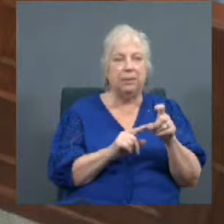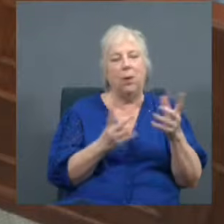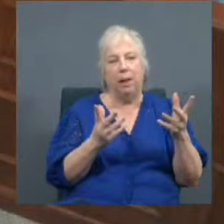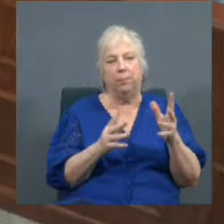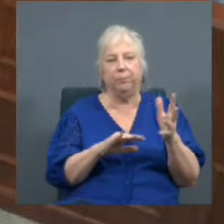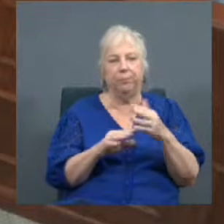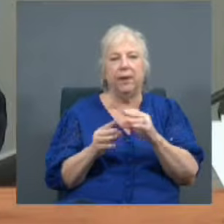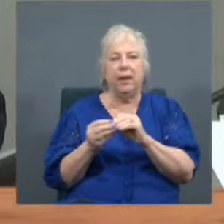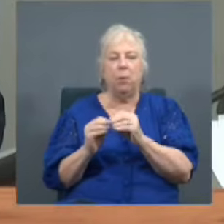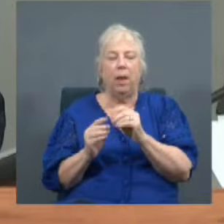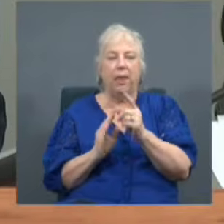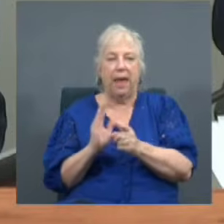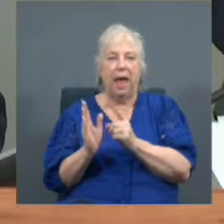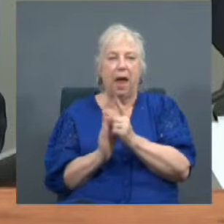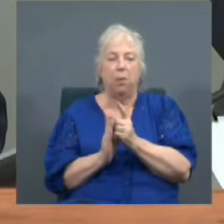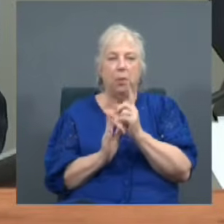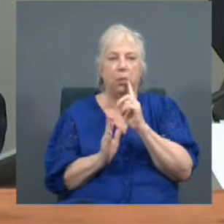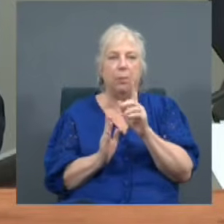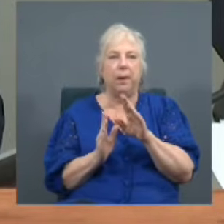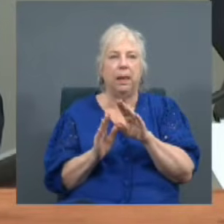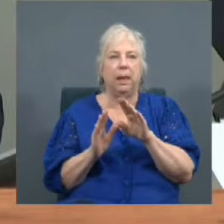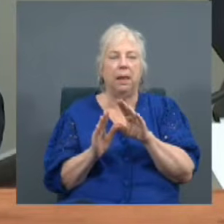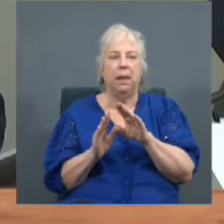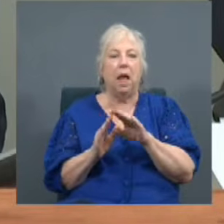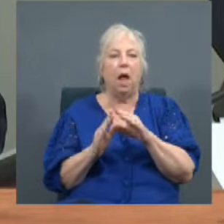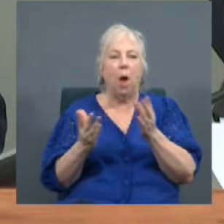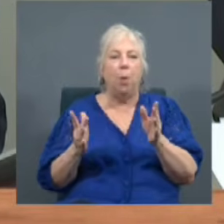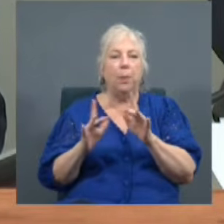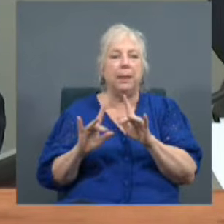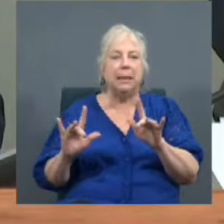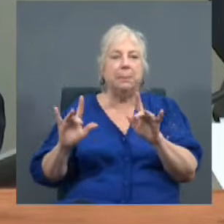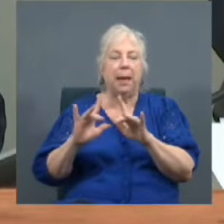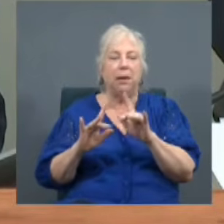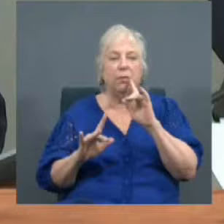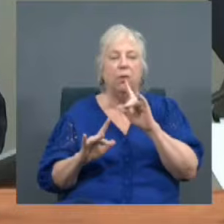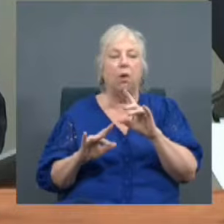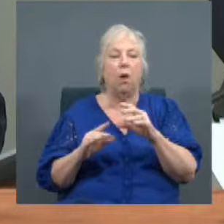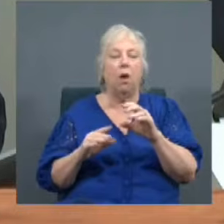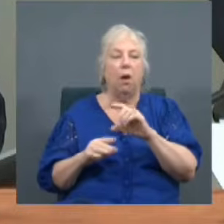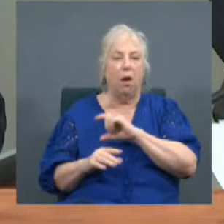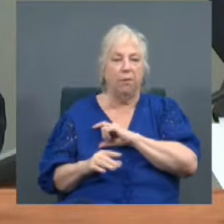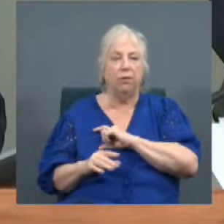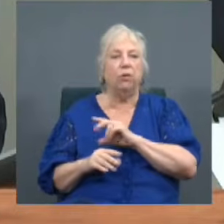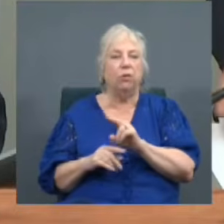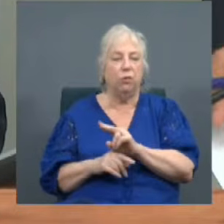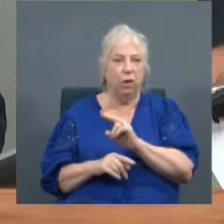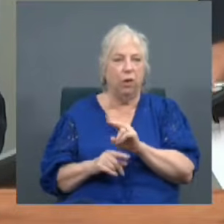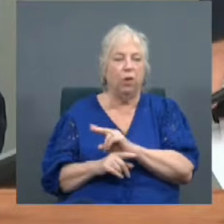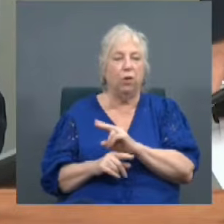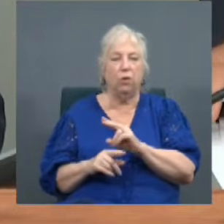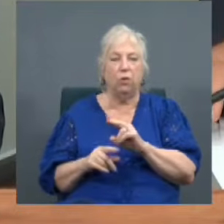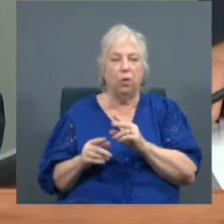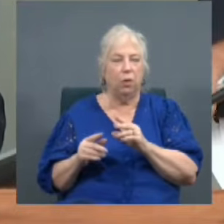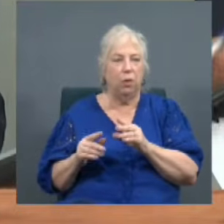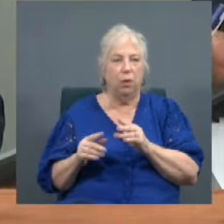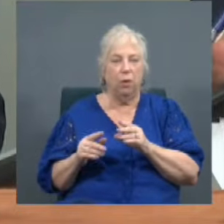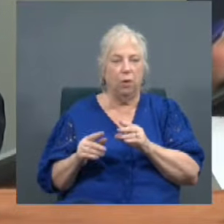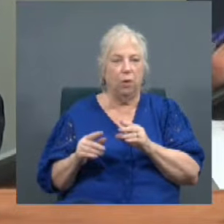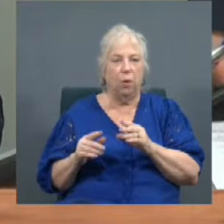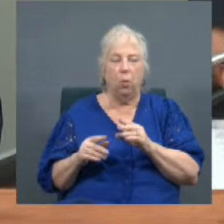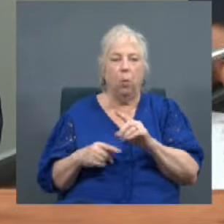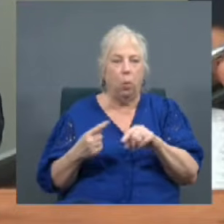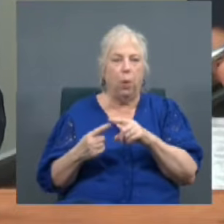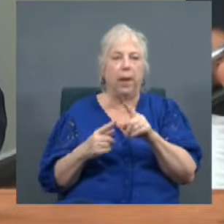number one, the hours will be, it's this open space for officers to utilize throughout the hours of Park